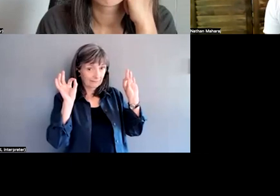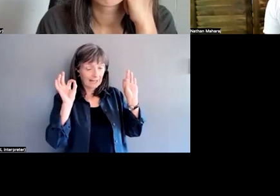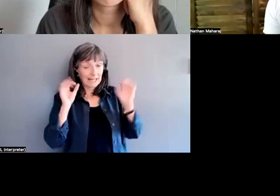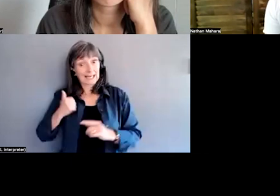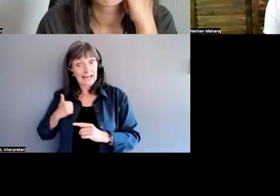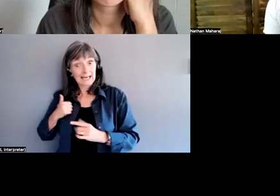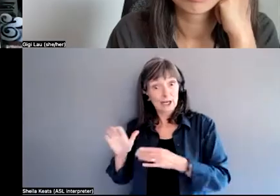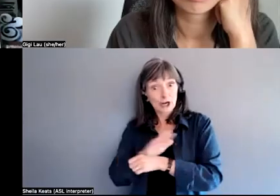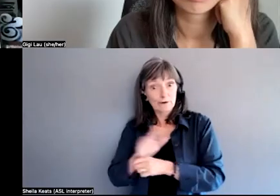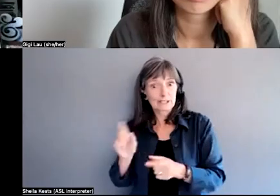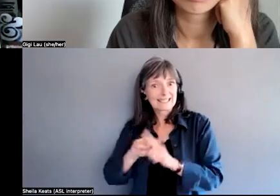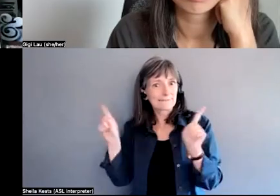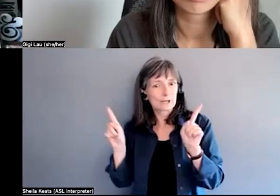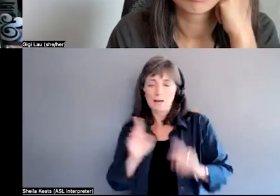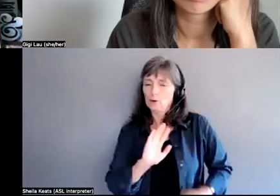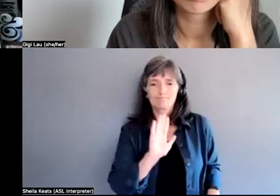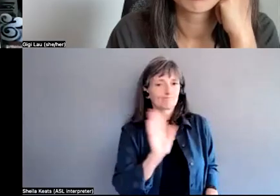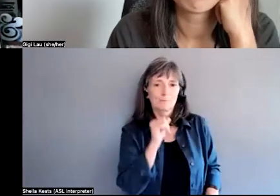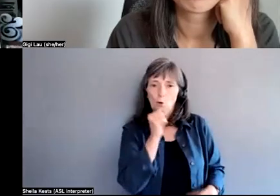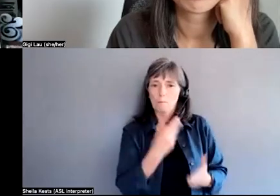like, no.